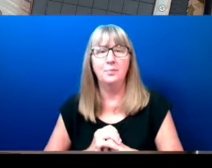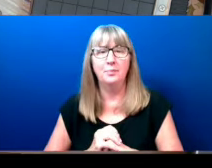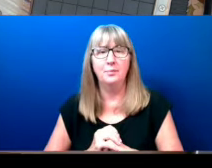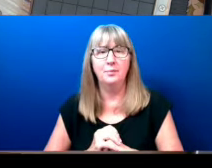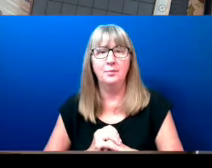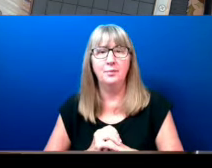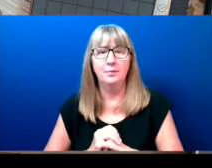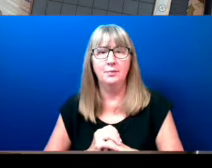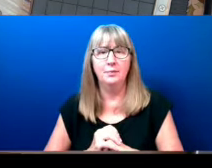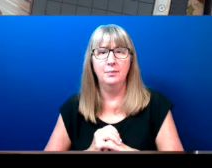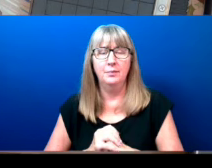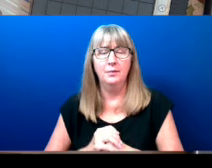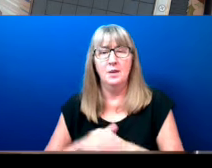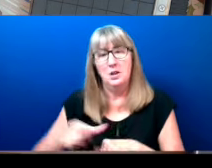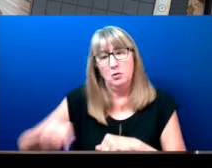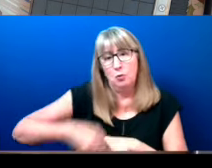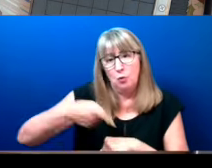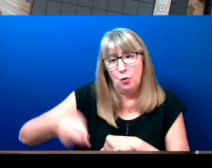that.